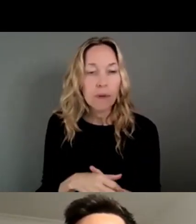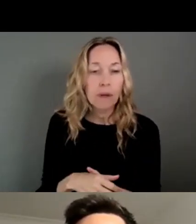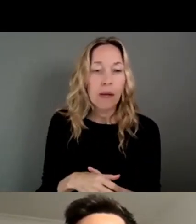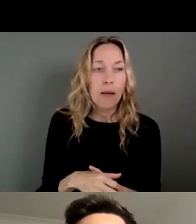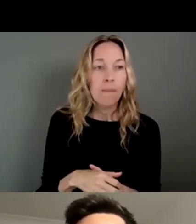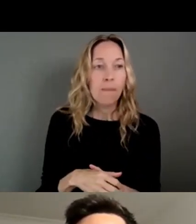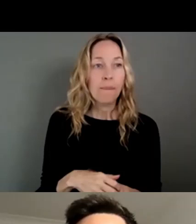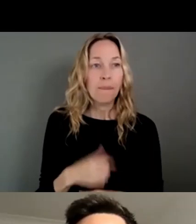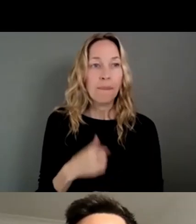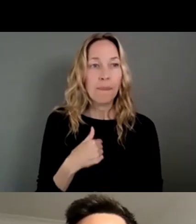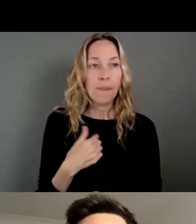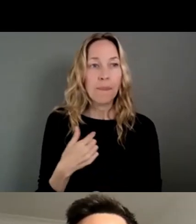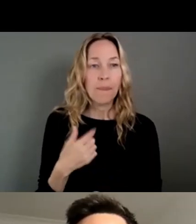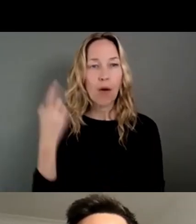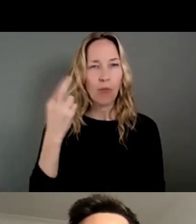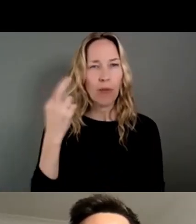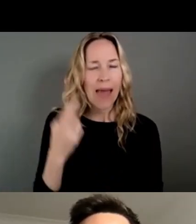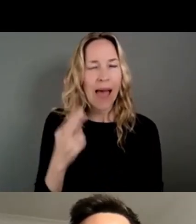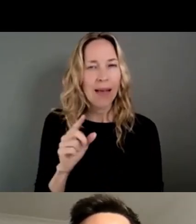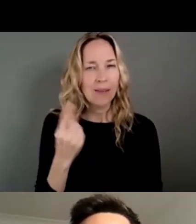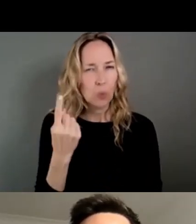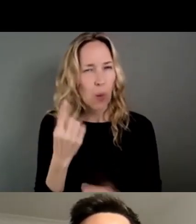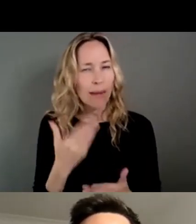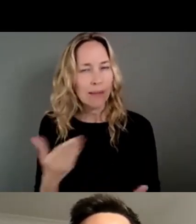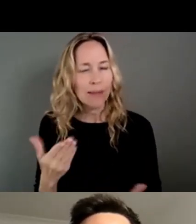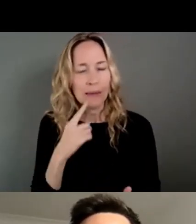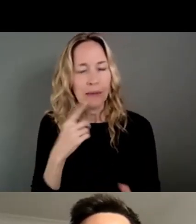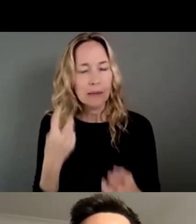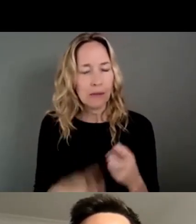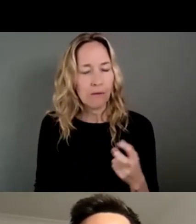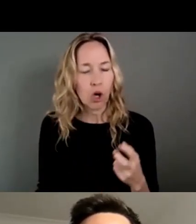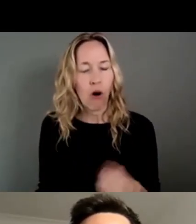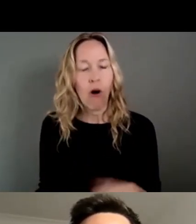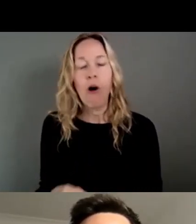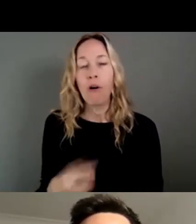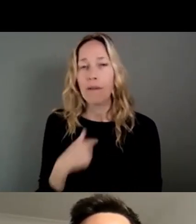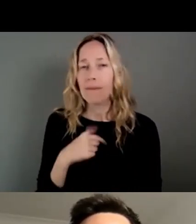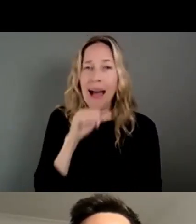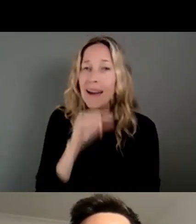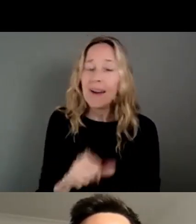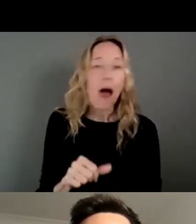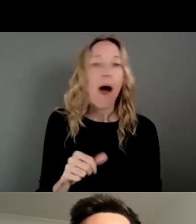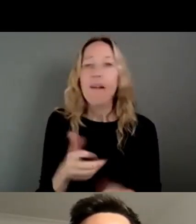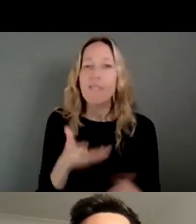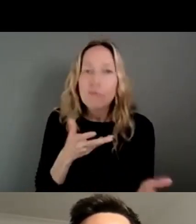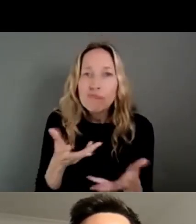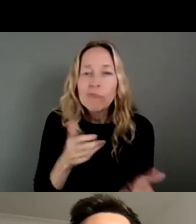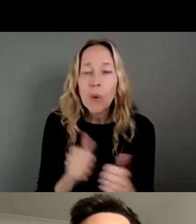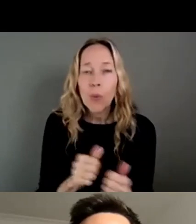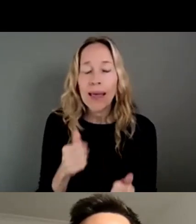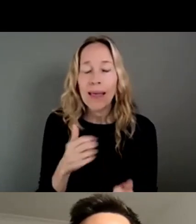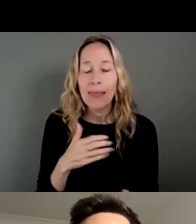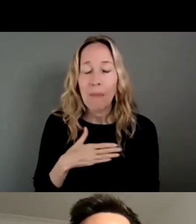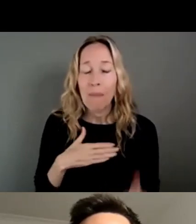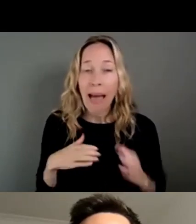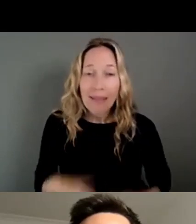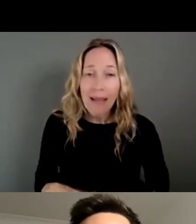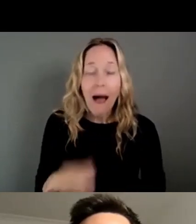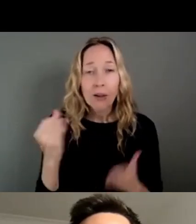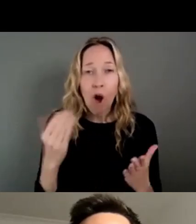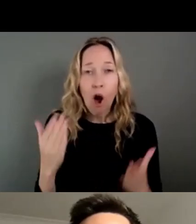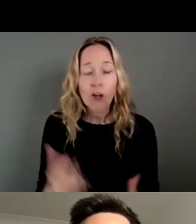really difficult, because I do love engaging with my client artists, is that I both need it, and it